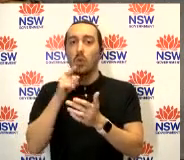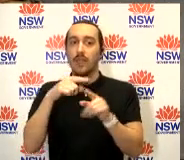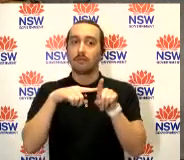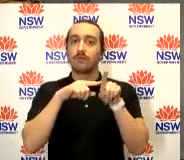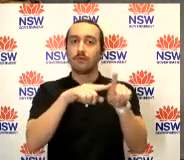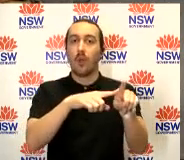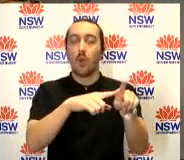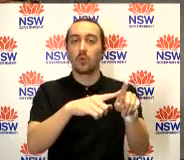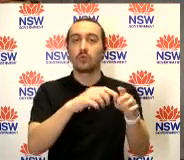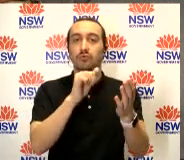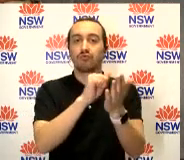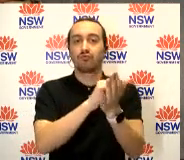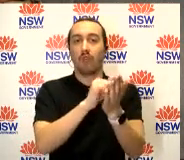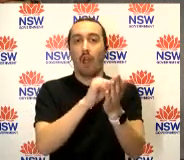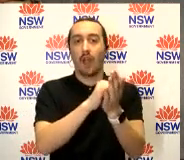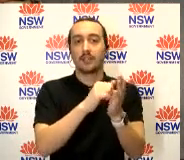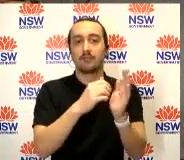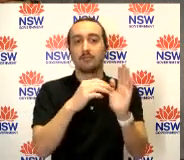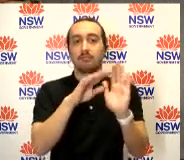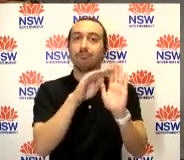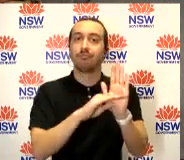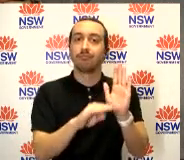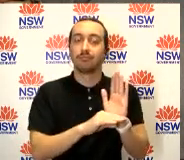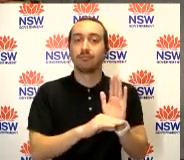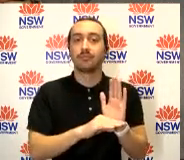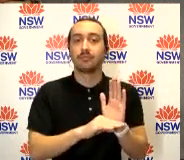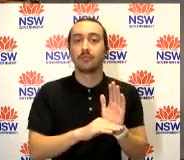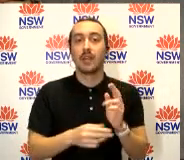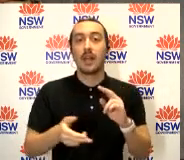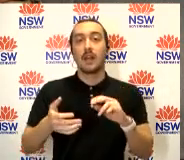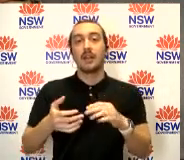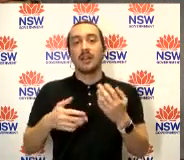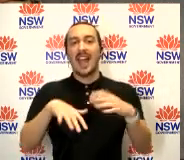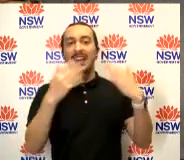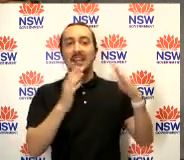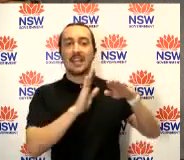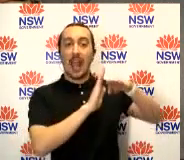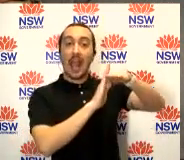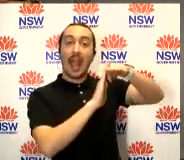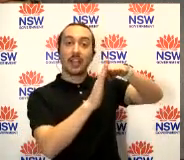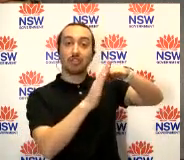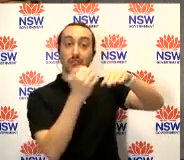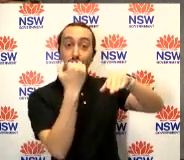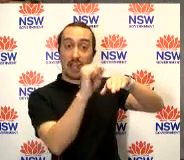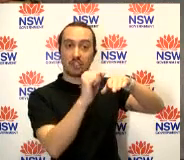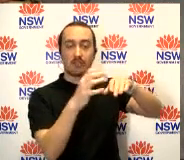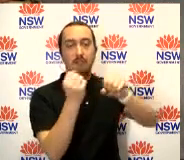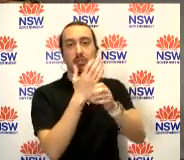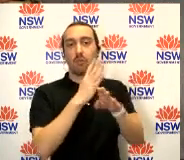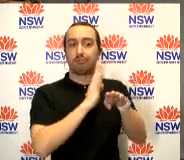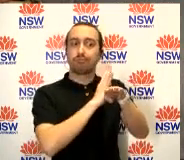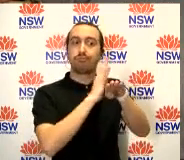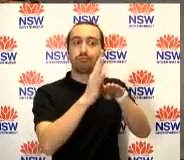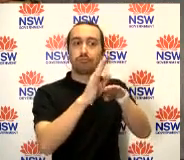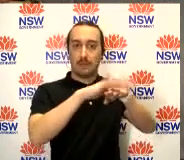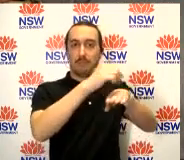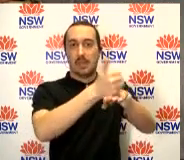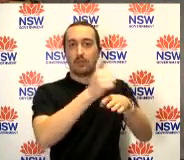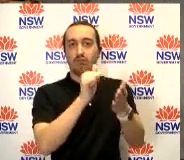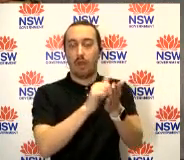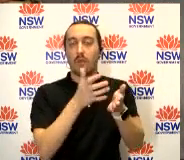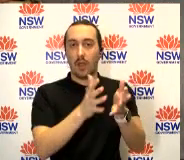the edge protection is in place and is erected effectively. And another big issue, particularly for two-storey